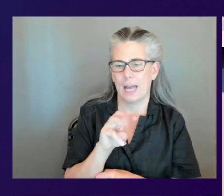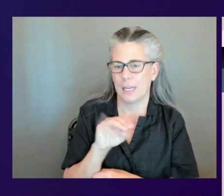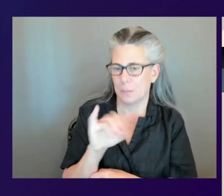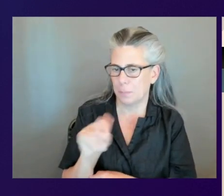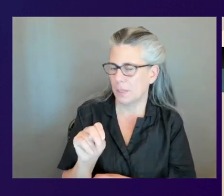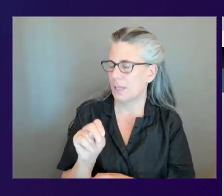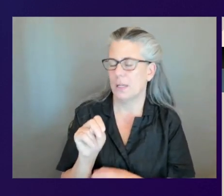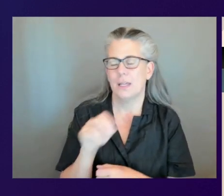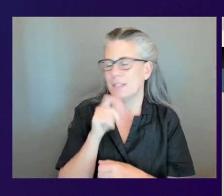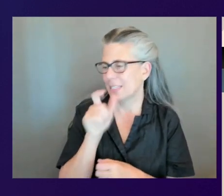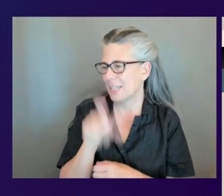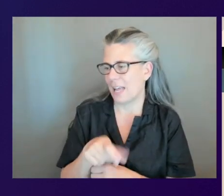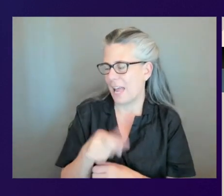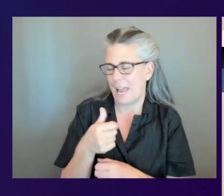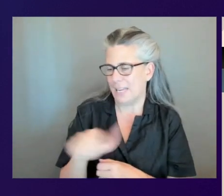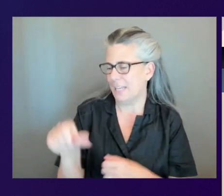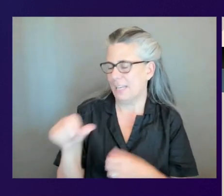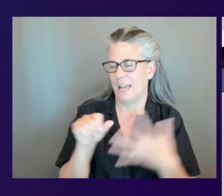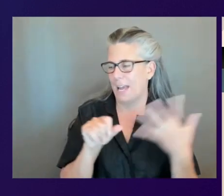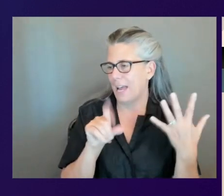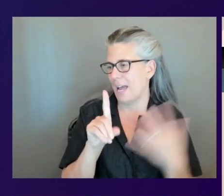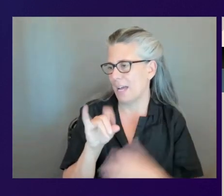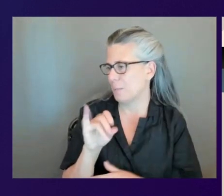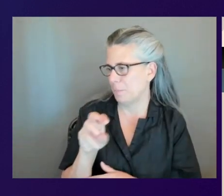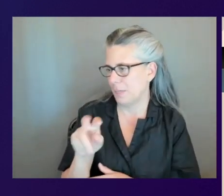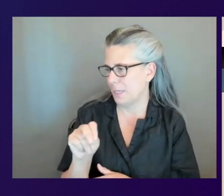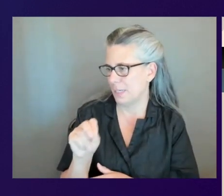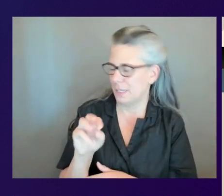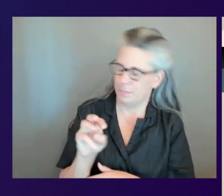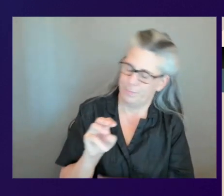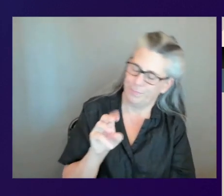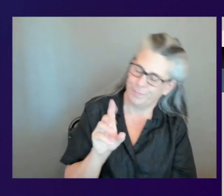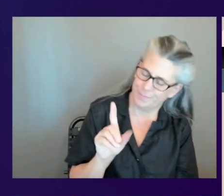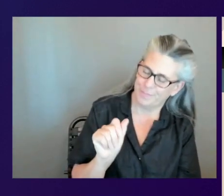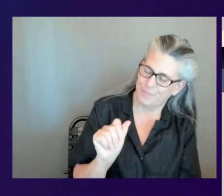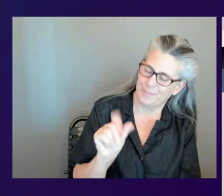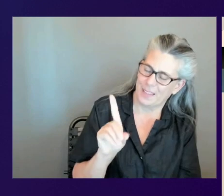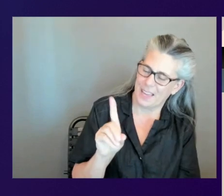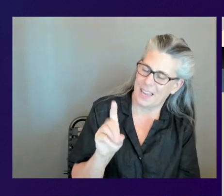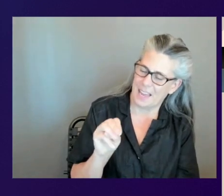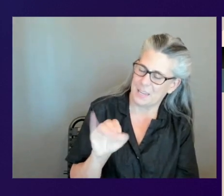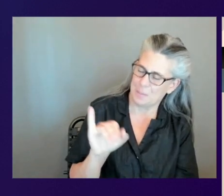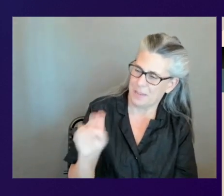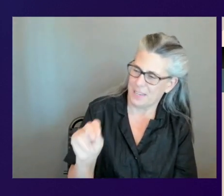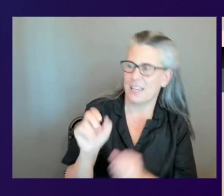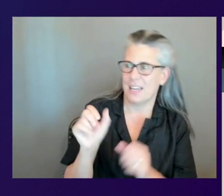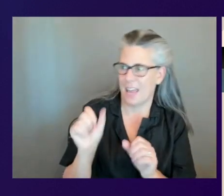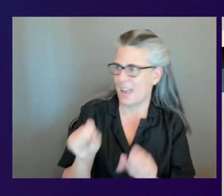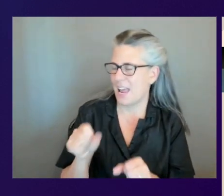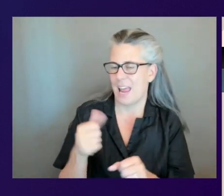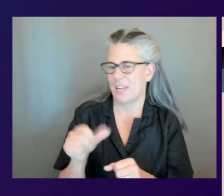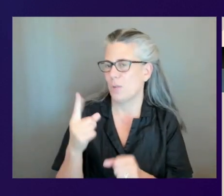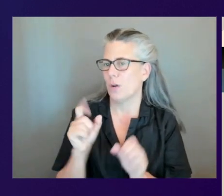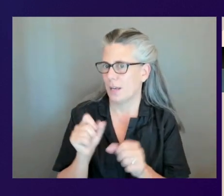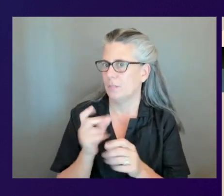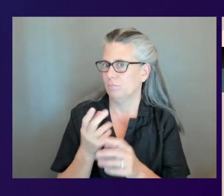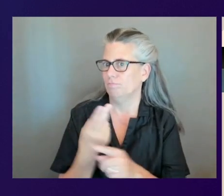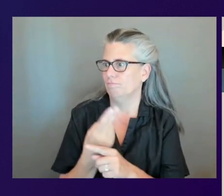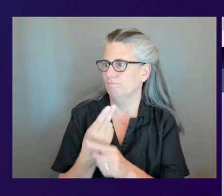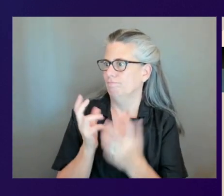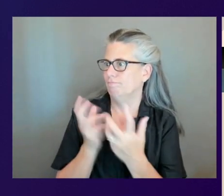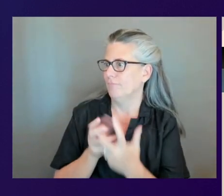Horizon. That's the one I just keep coming up with. Yeah. He's on this Horizon's Horizon getting a lot train. of love today. Yeah, I don't. In this case, it'd be a Workspot